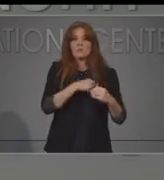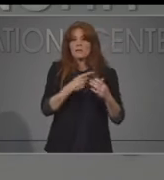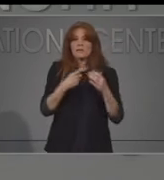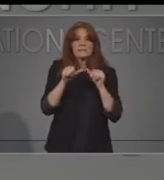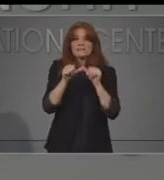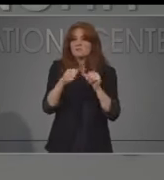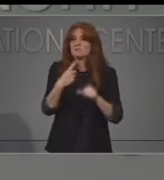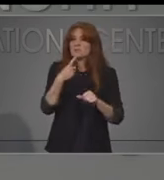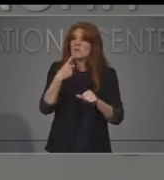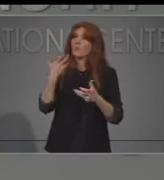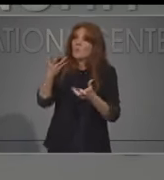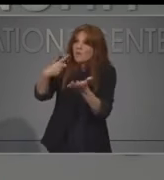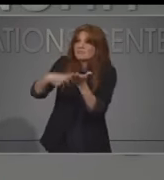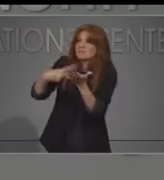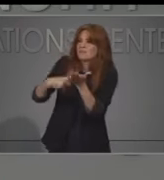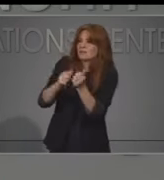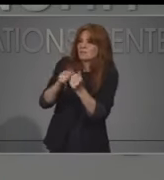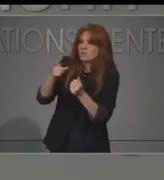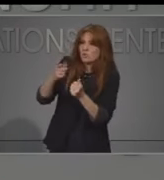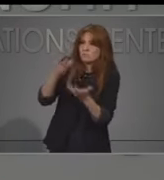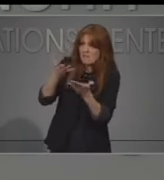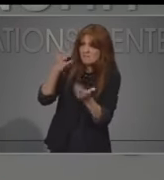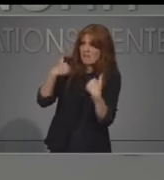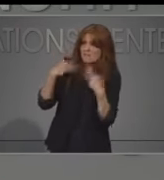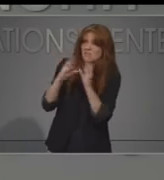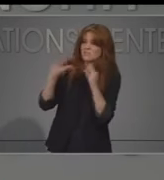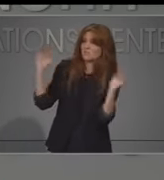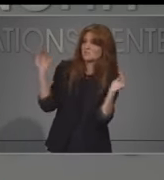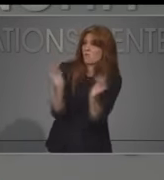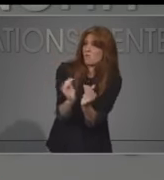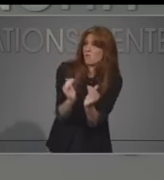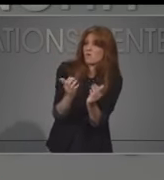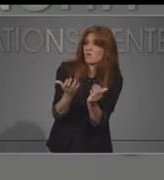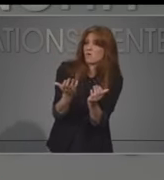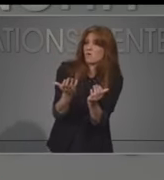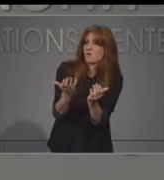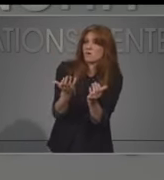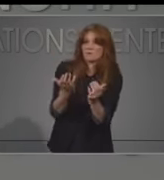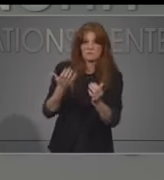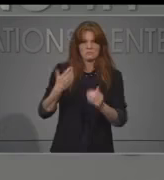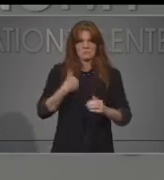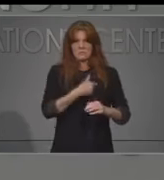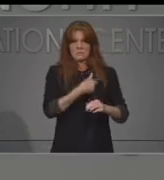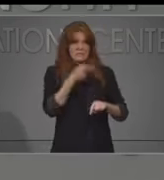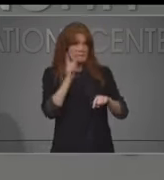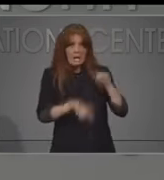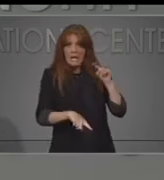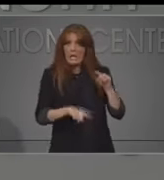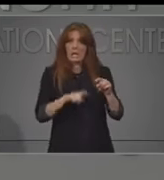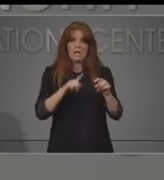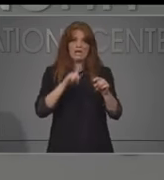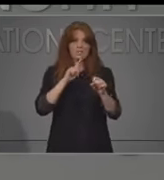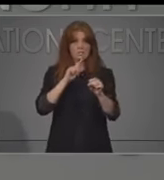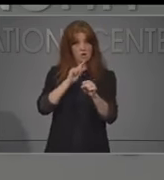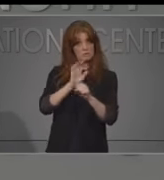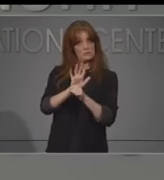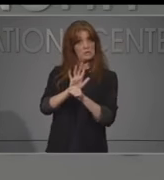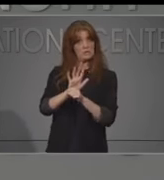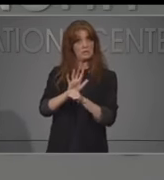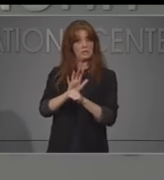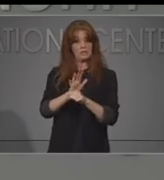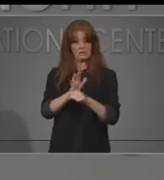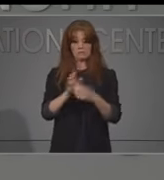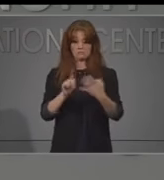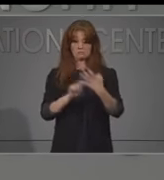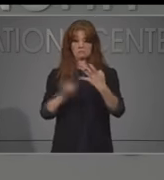want to talk with you about a scaled-down convention, but we cannot guarantee you that at the end of